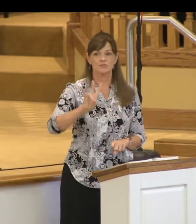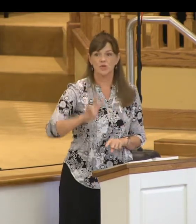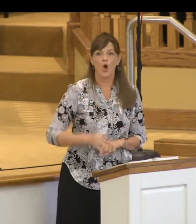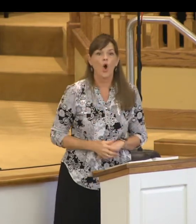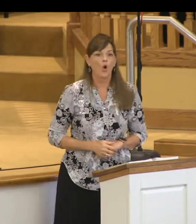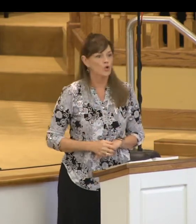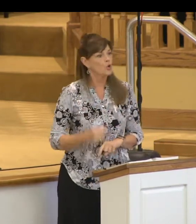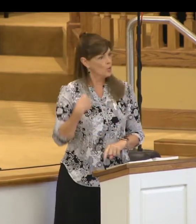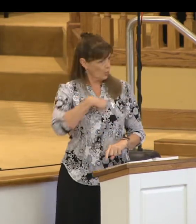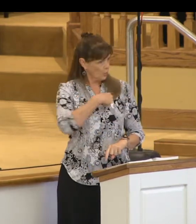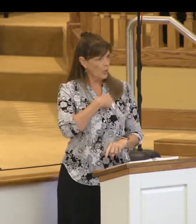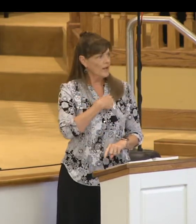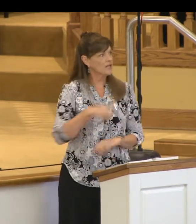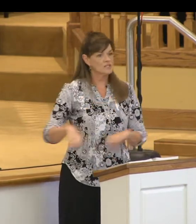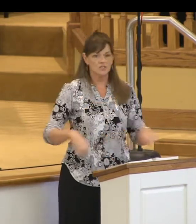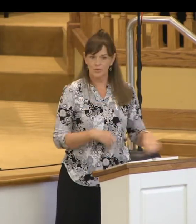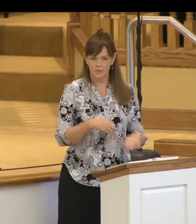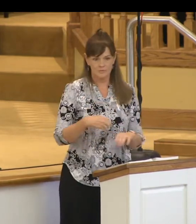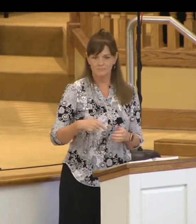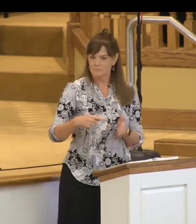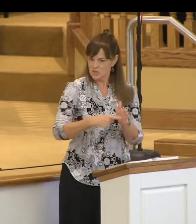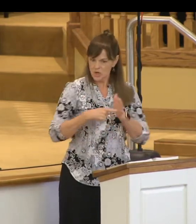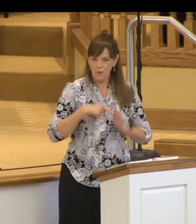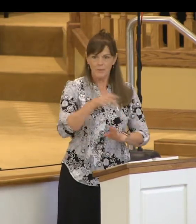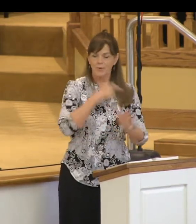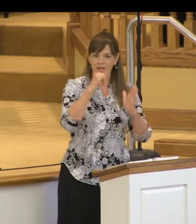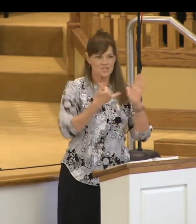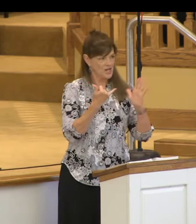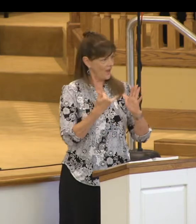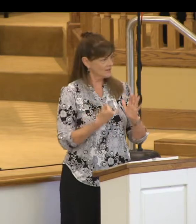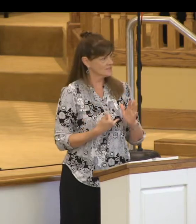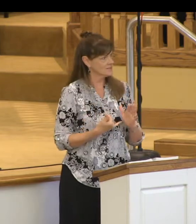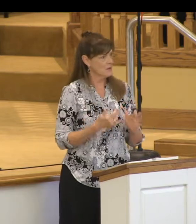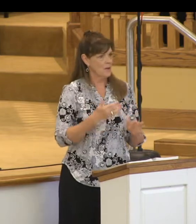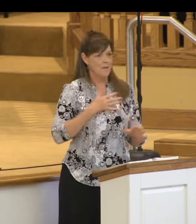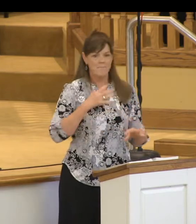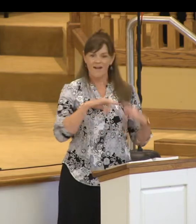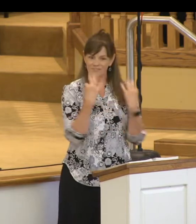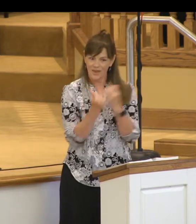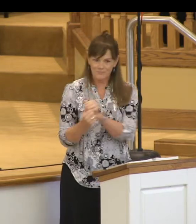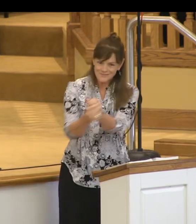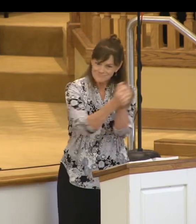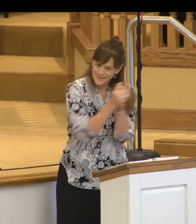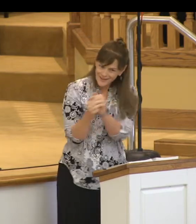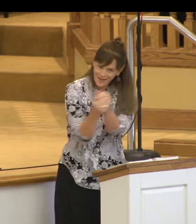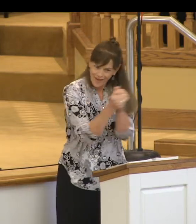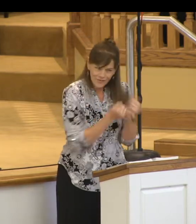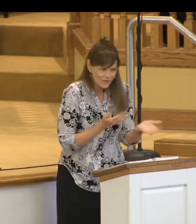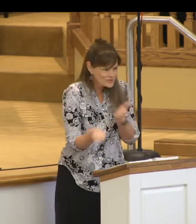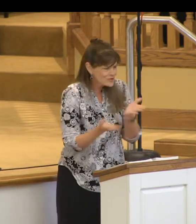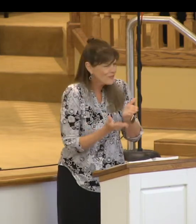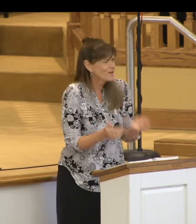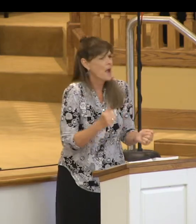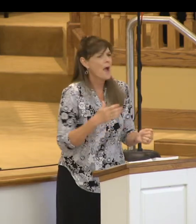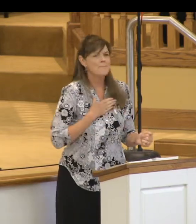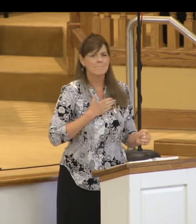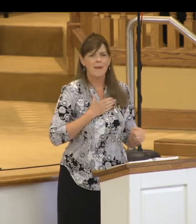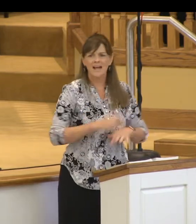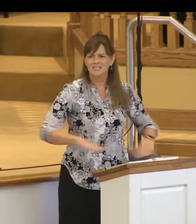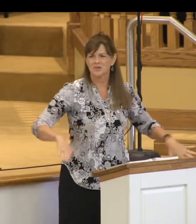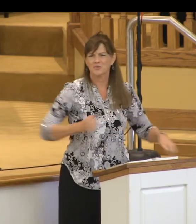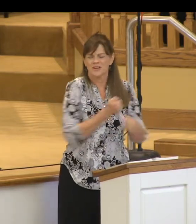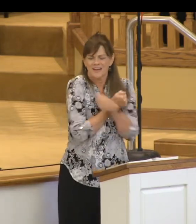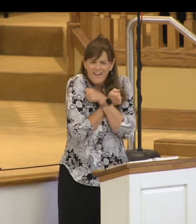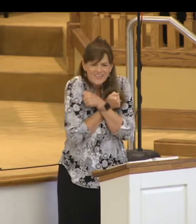and it's so nice to have something you know your family can serve in, and my kids love it. And if you're kind of new to the church, you don't